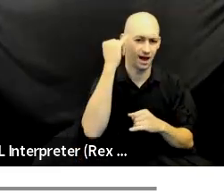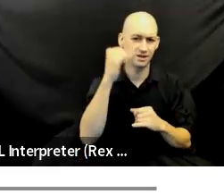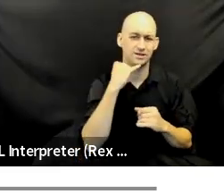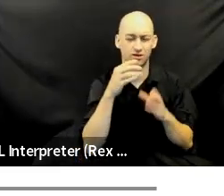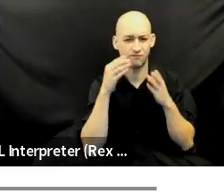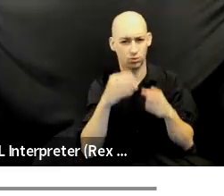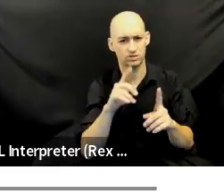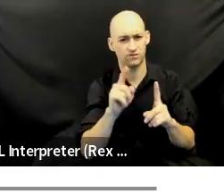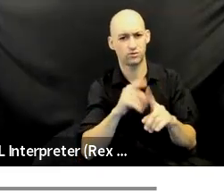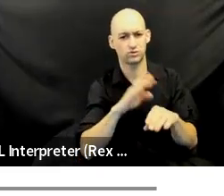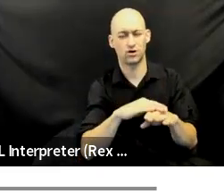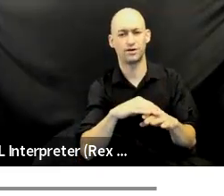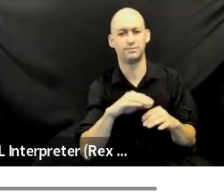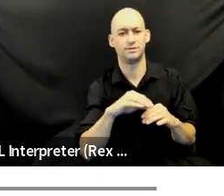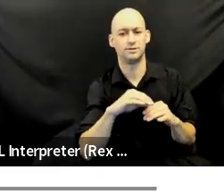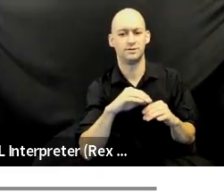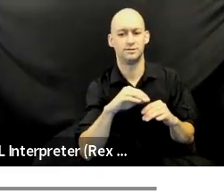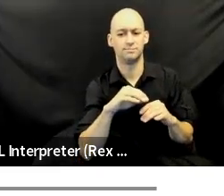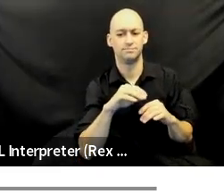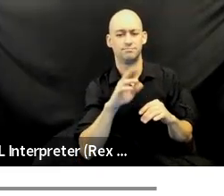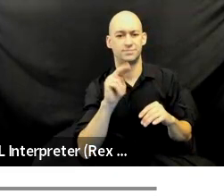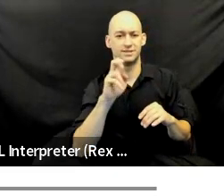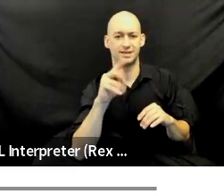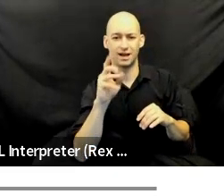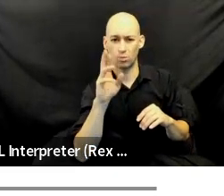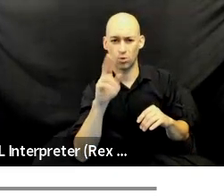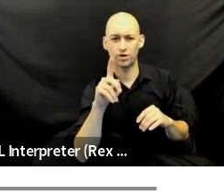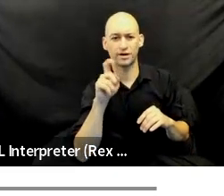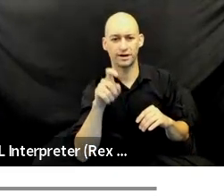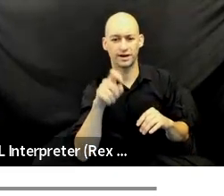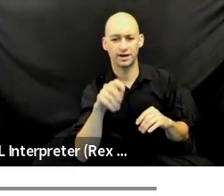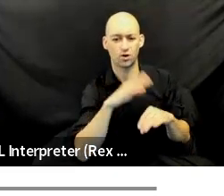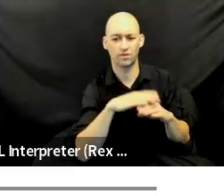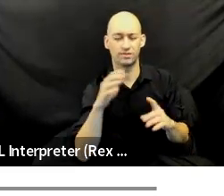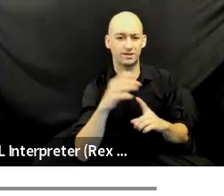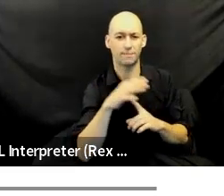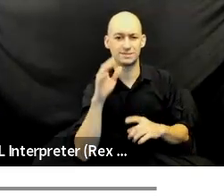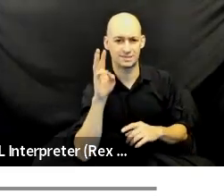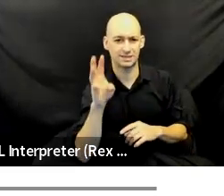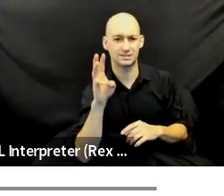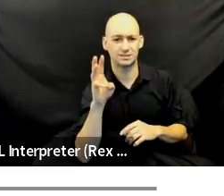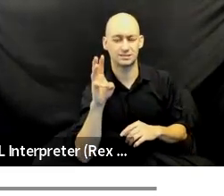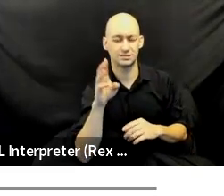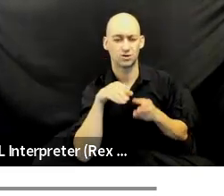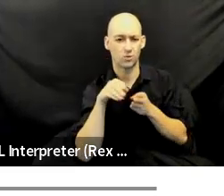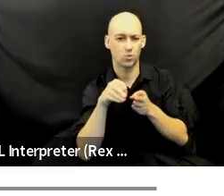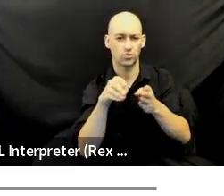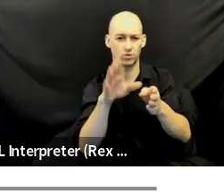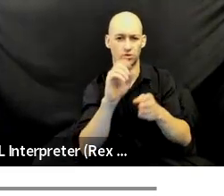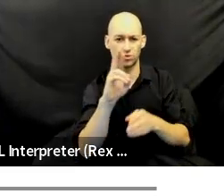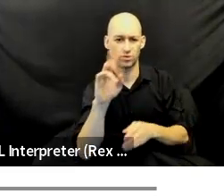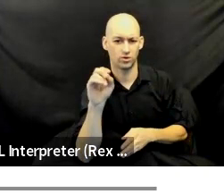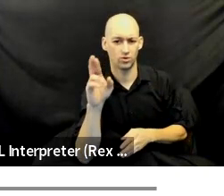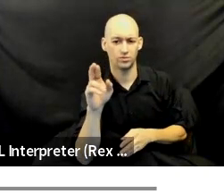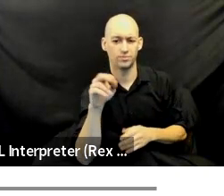first on an initial viable network of stations needed along the top 6 corridors. The cost of the 2035 initial viable